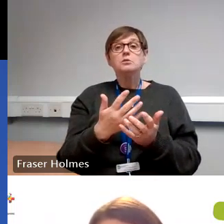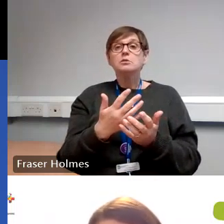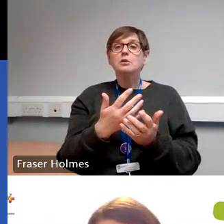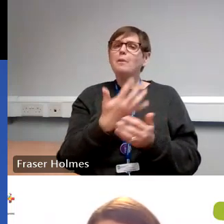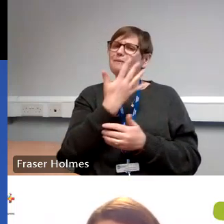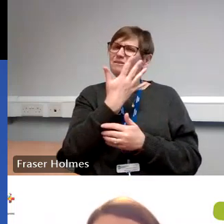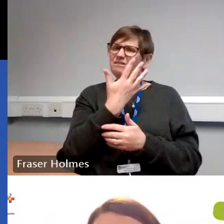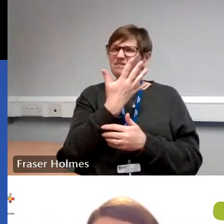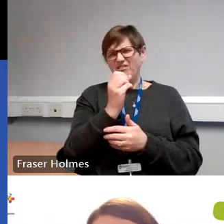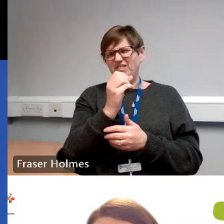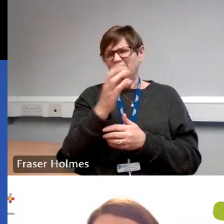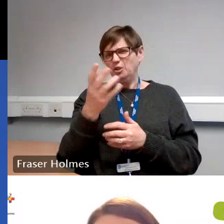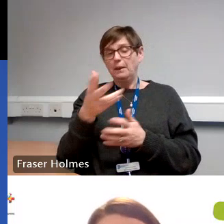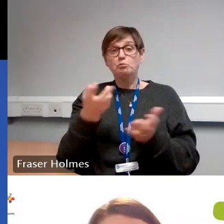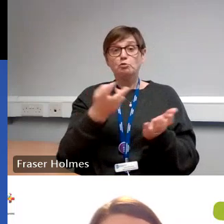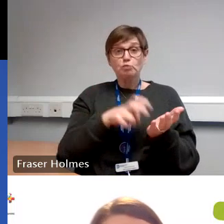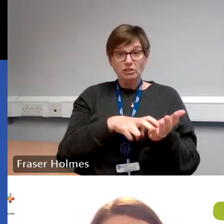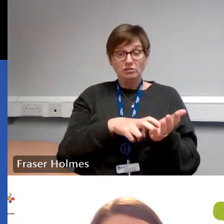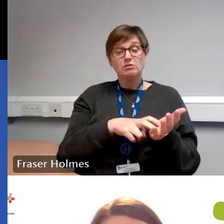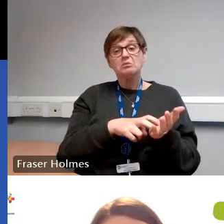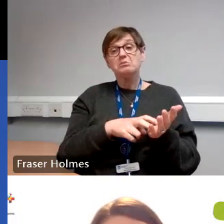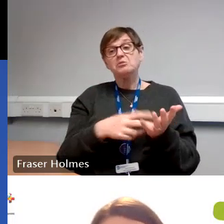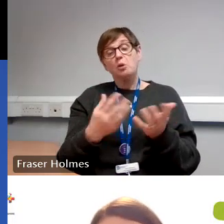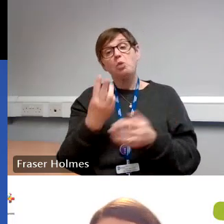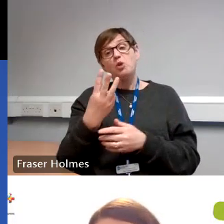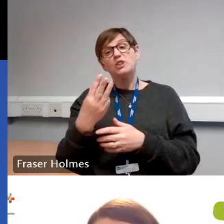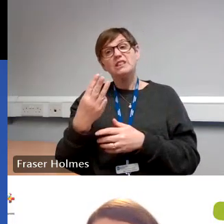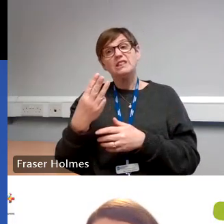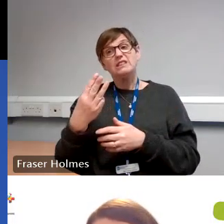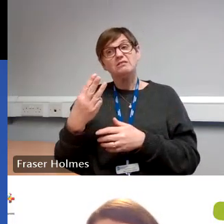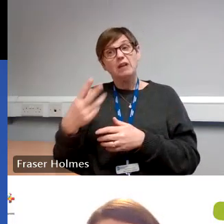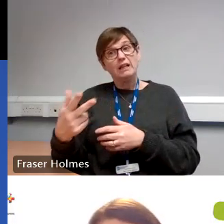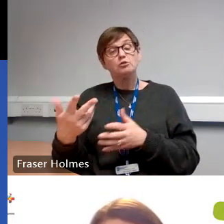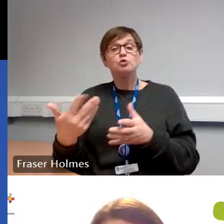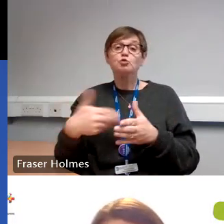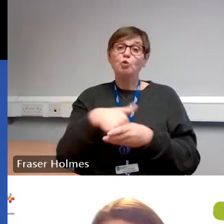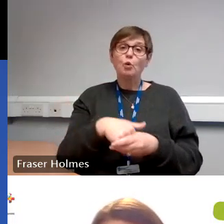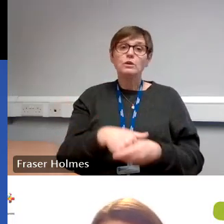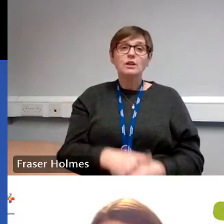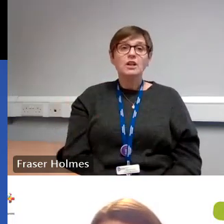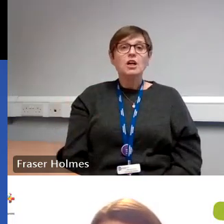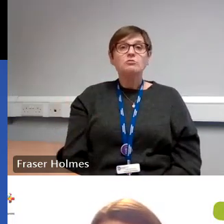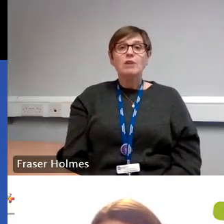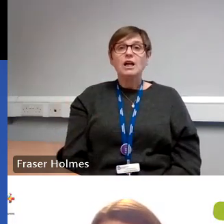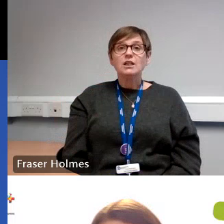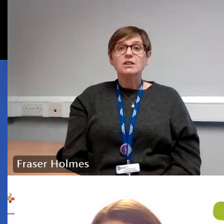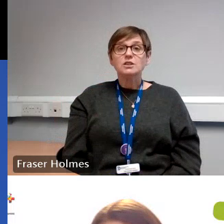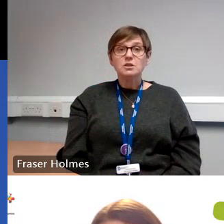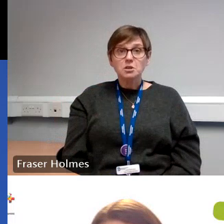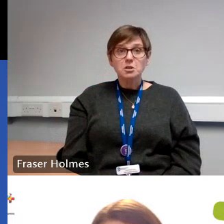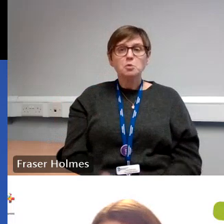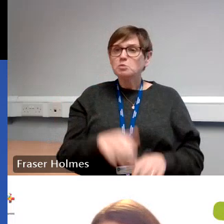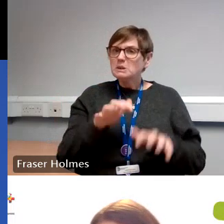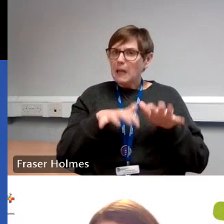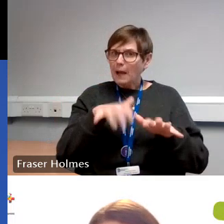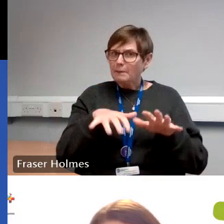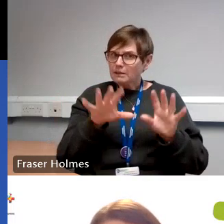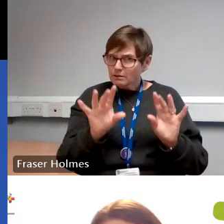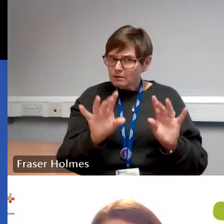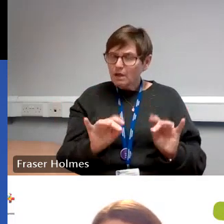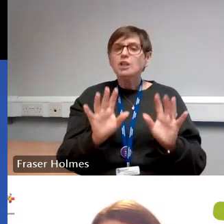that registered. Yeah. So okay, so I see that no further people are typing, so I